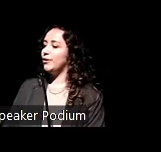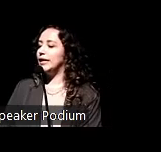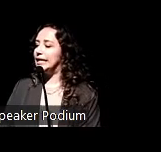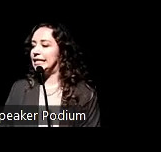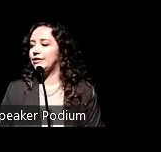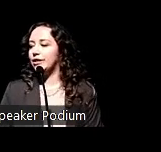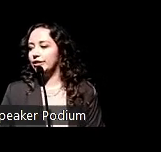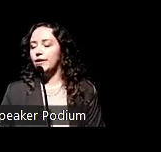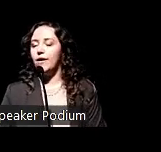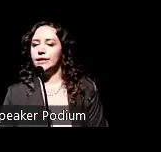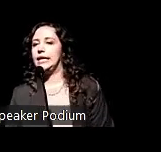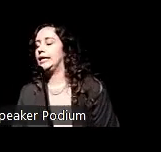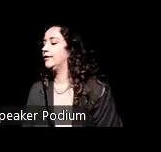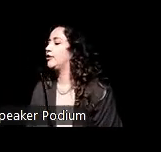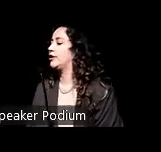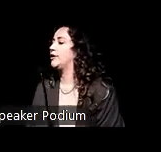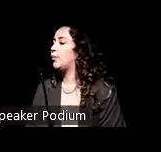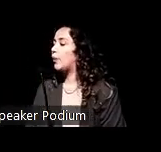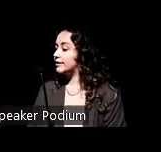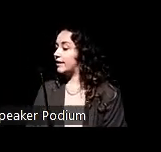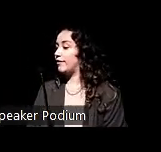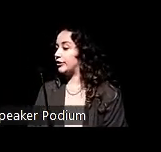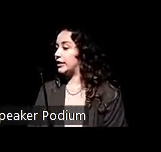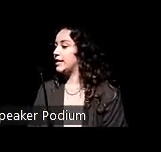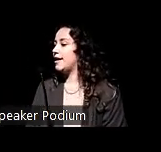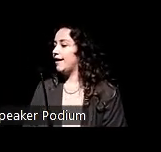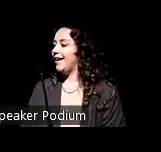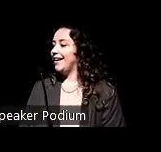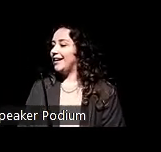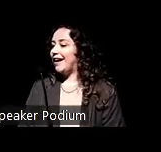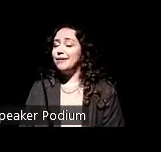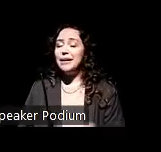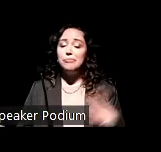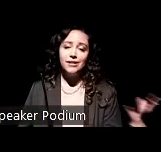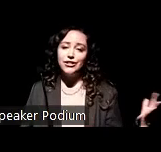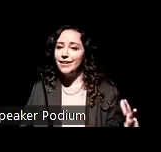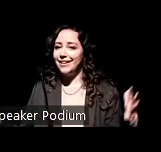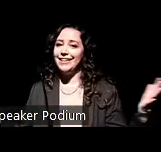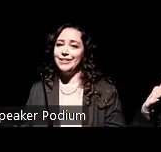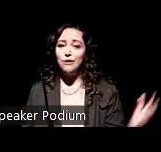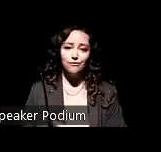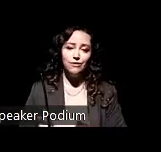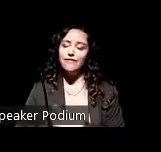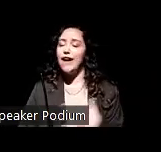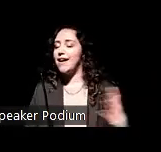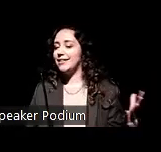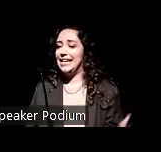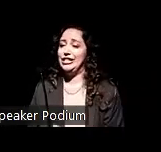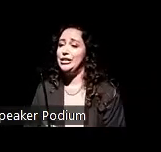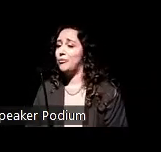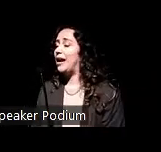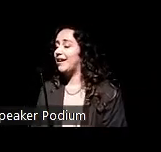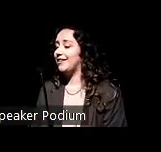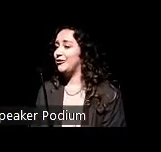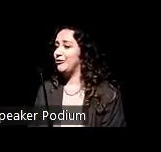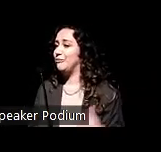So looking at deconstruction and on-site construction waste diversion, demolition is one really fast and